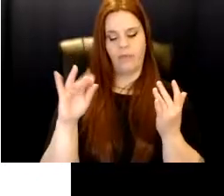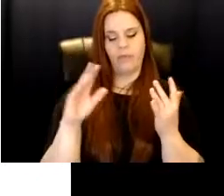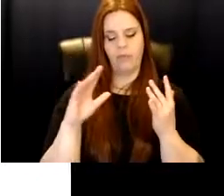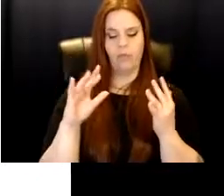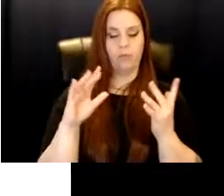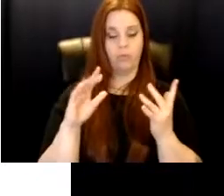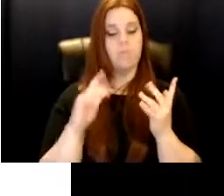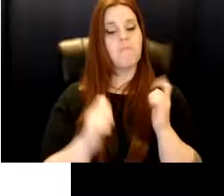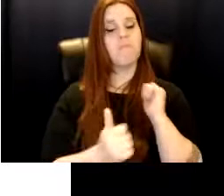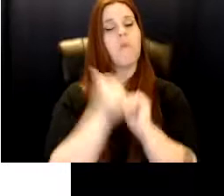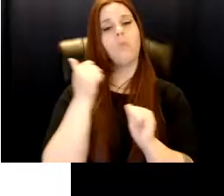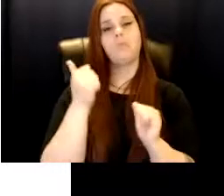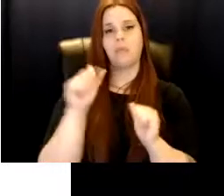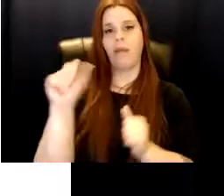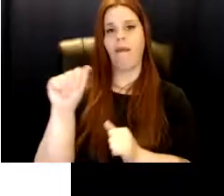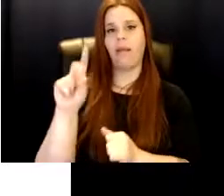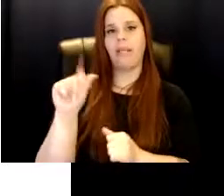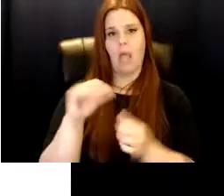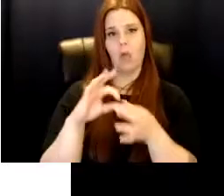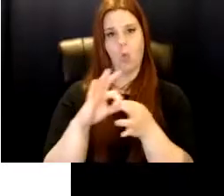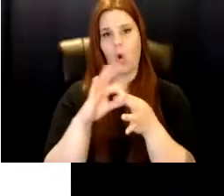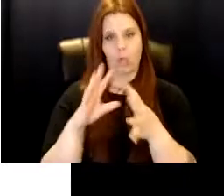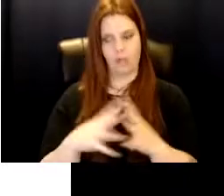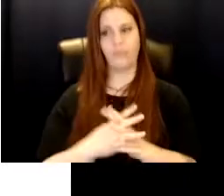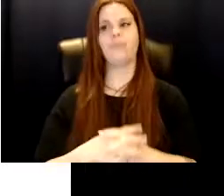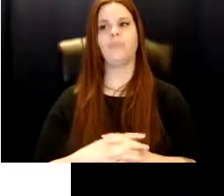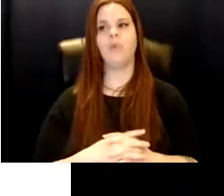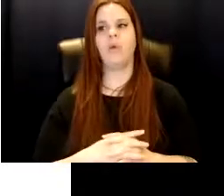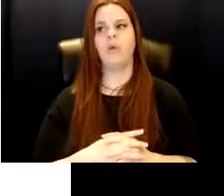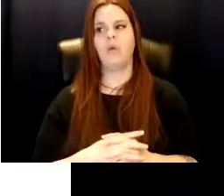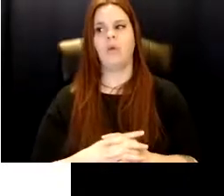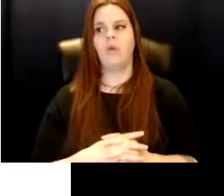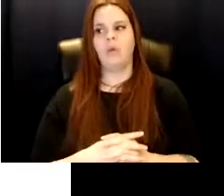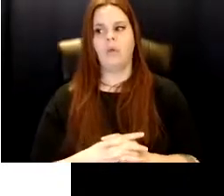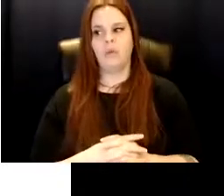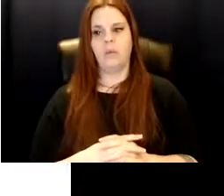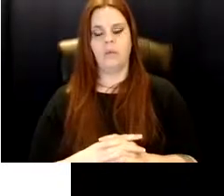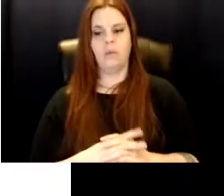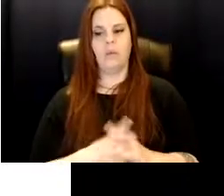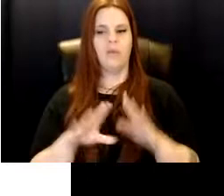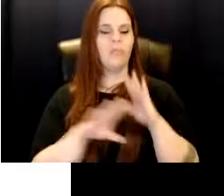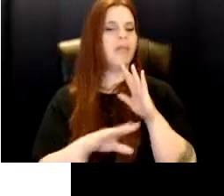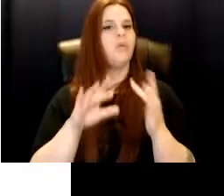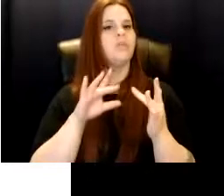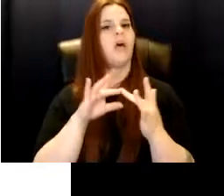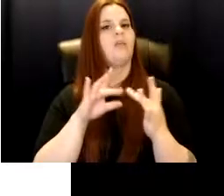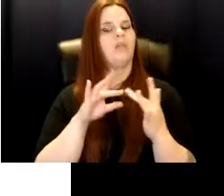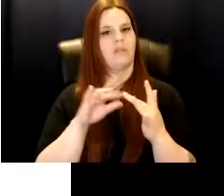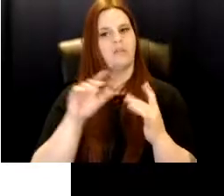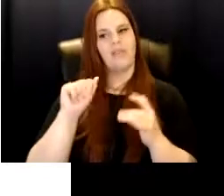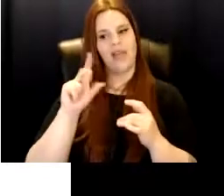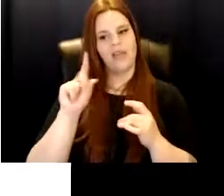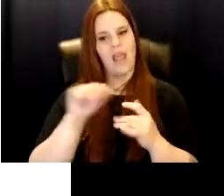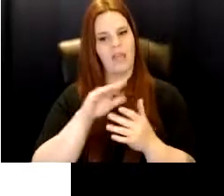largely of ADA coordinators, but were basically the contacts which the ADA Center already had